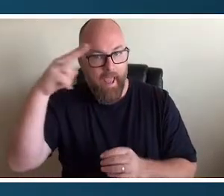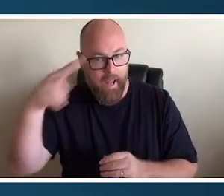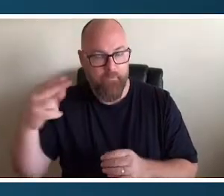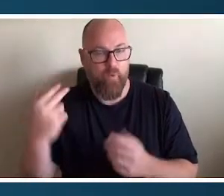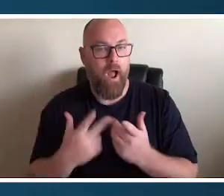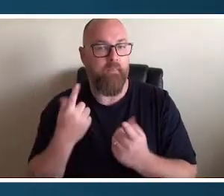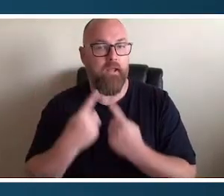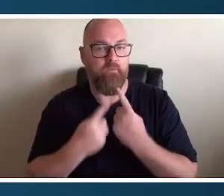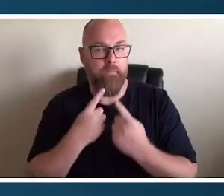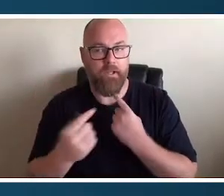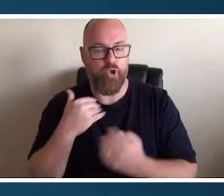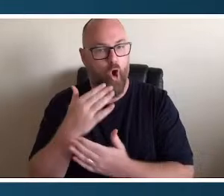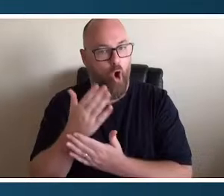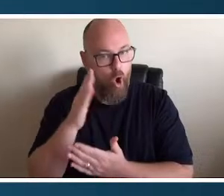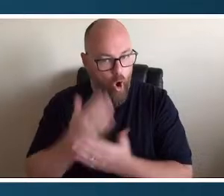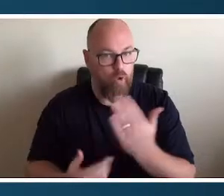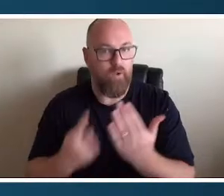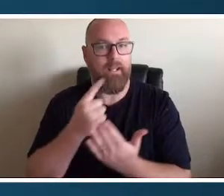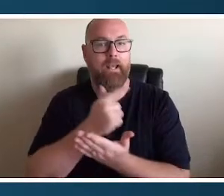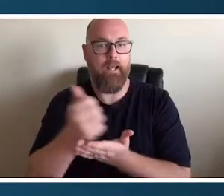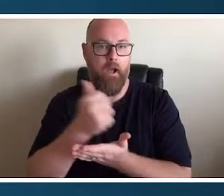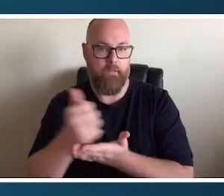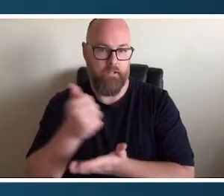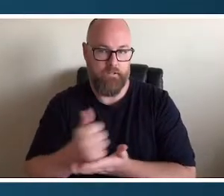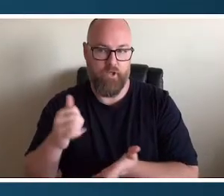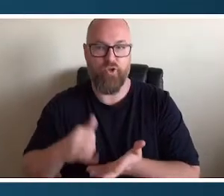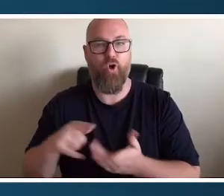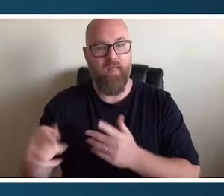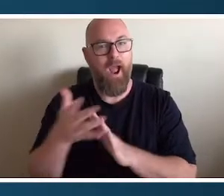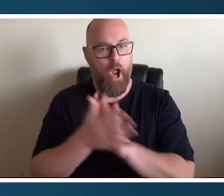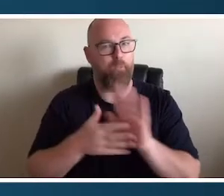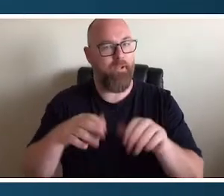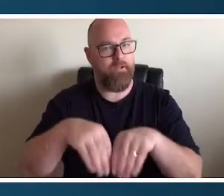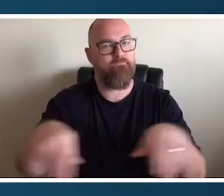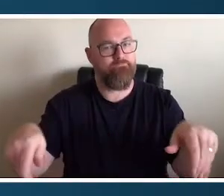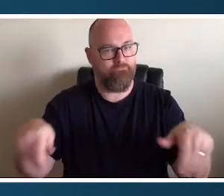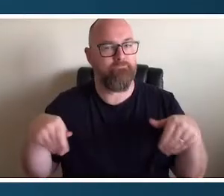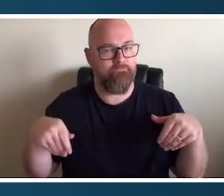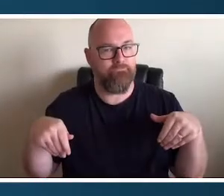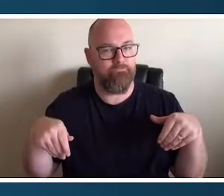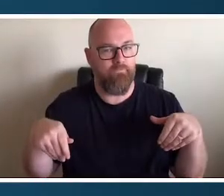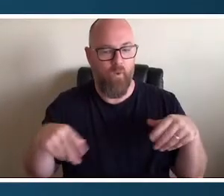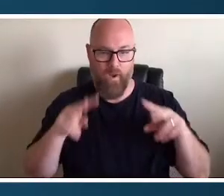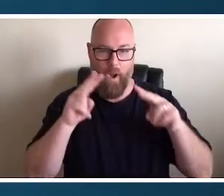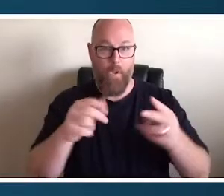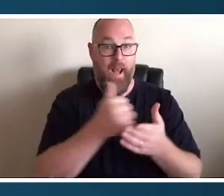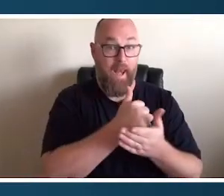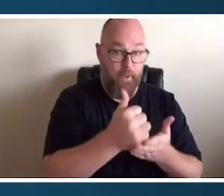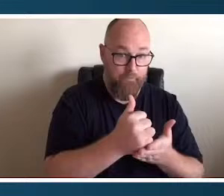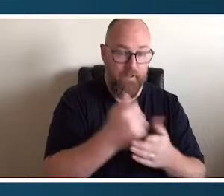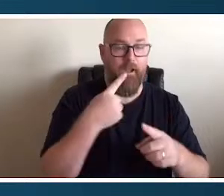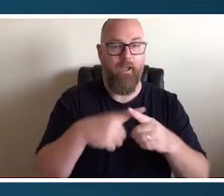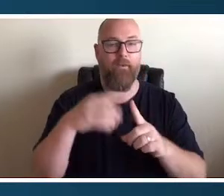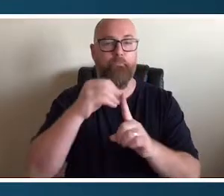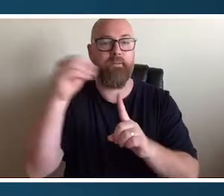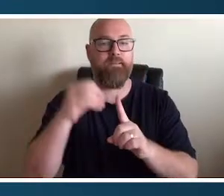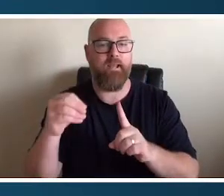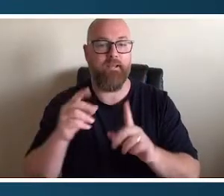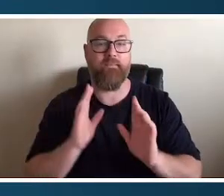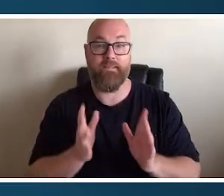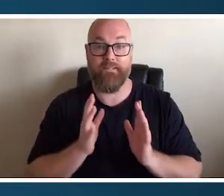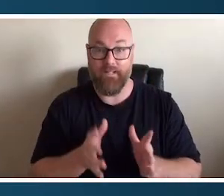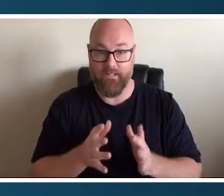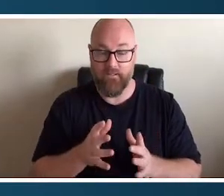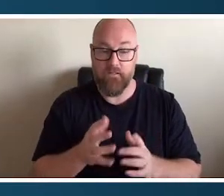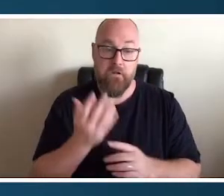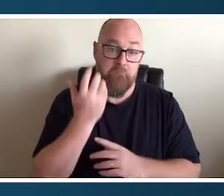where there's a level of objectivity there, because we crunch a number, we look at the percentage. But in the future, it is something